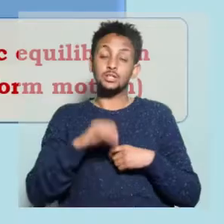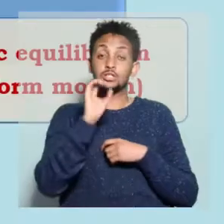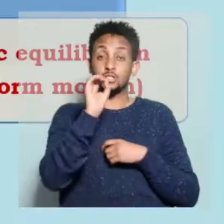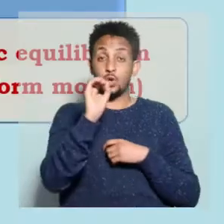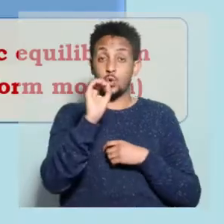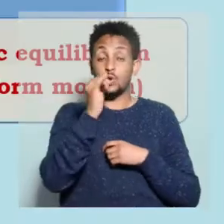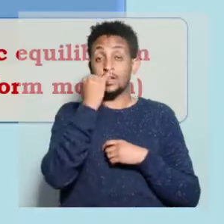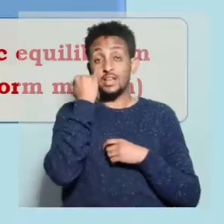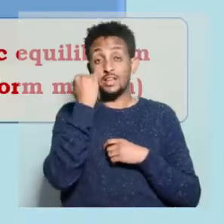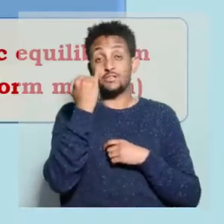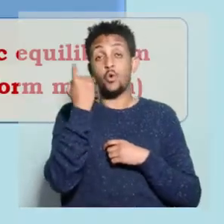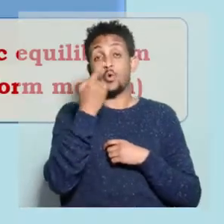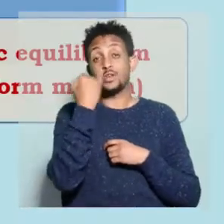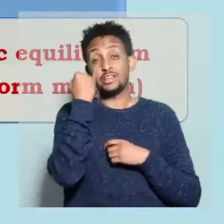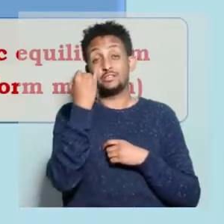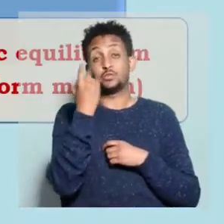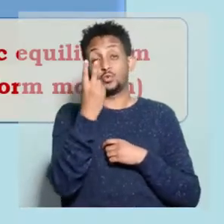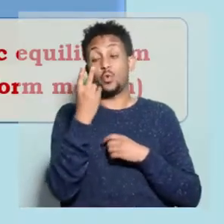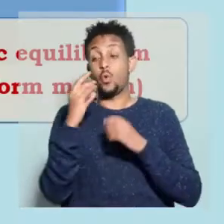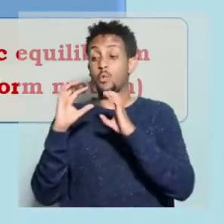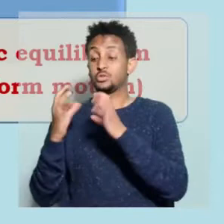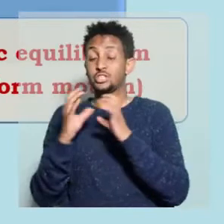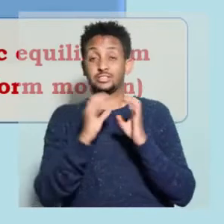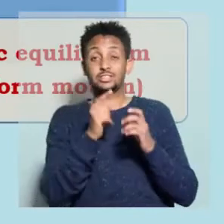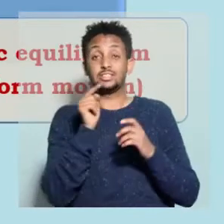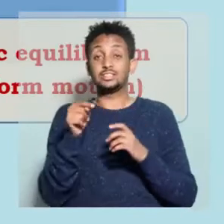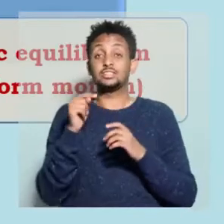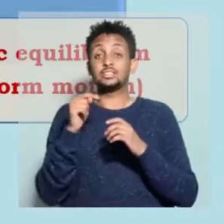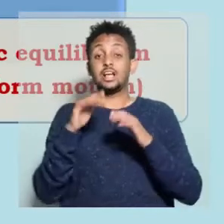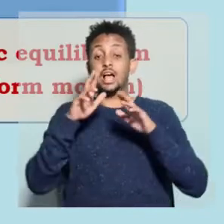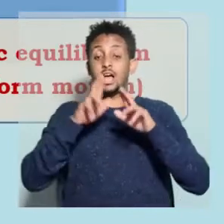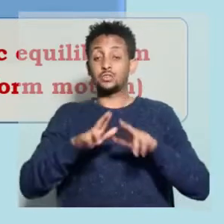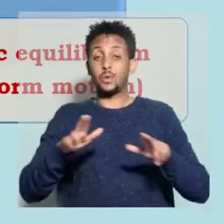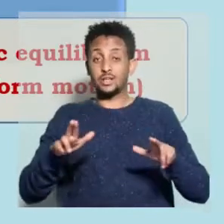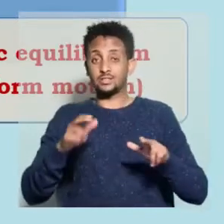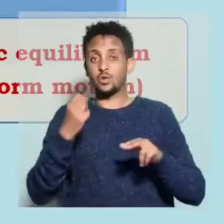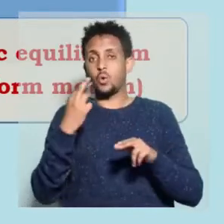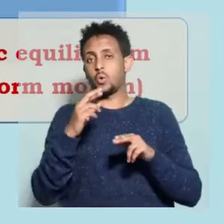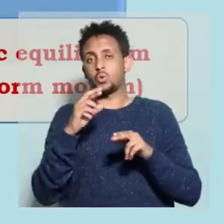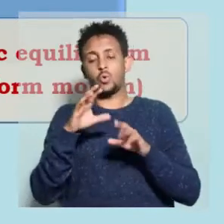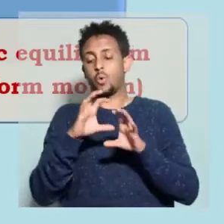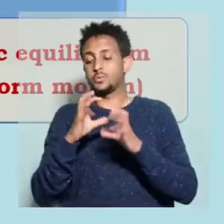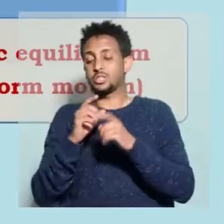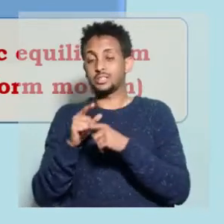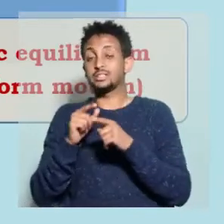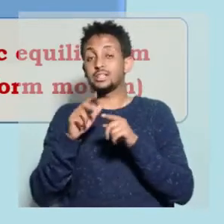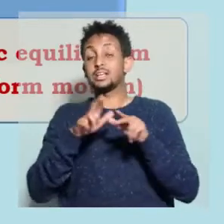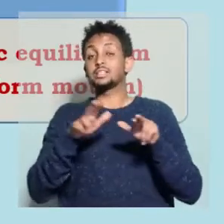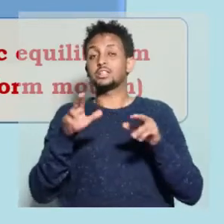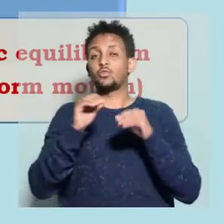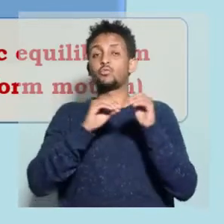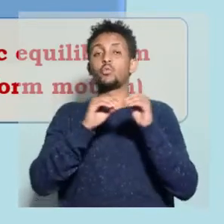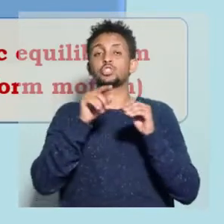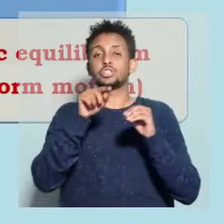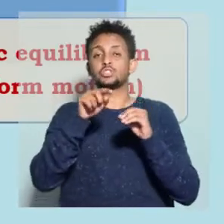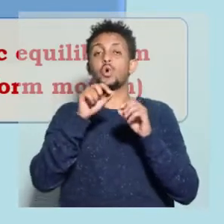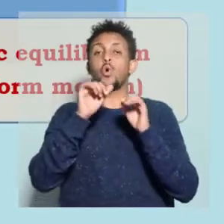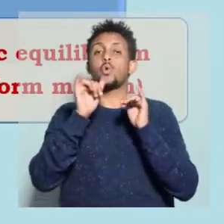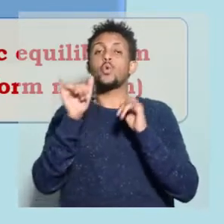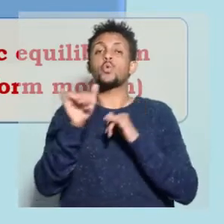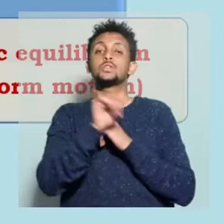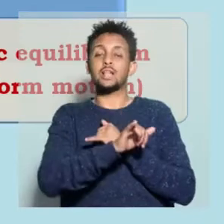0 if only if the two objects or the object is at rest or either the object is in a state of motion with